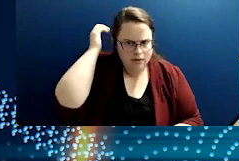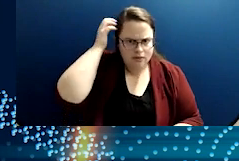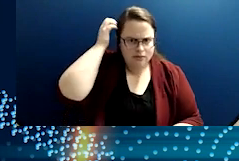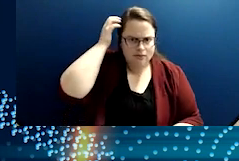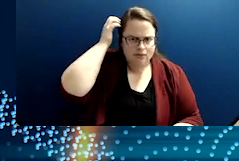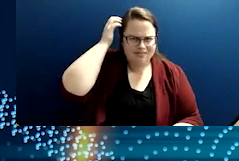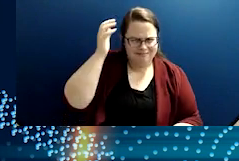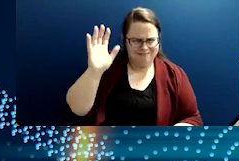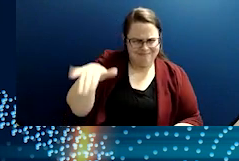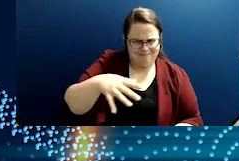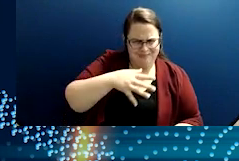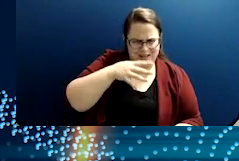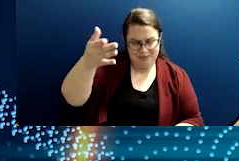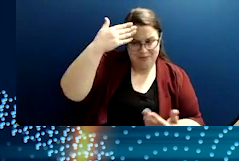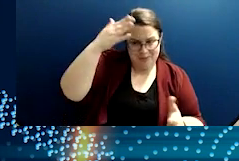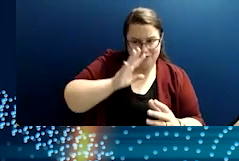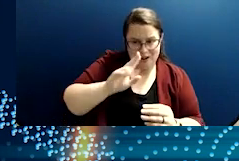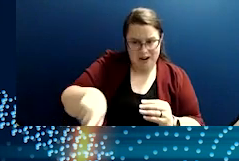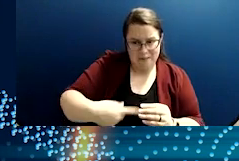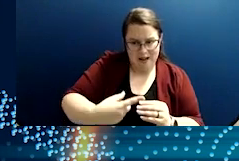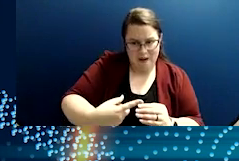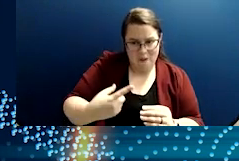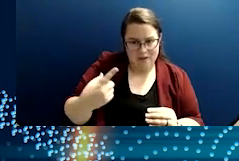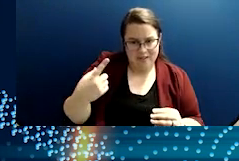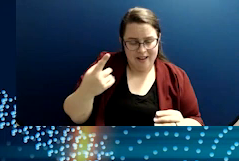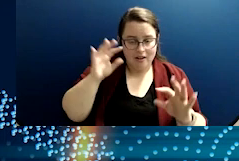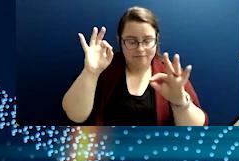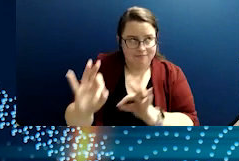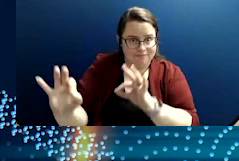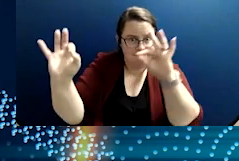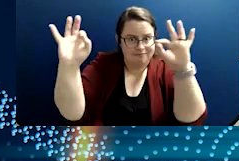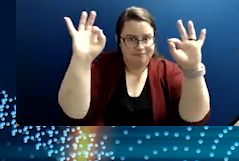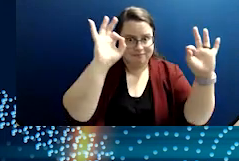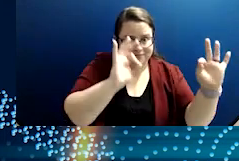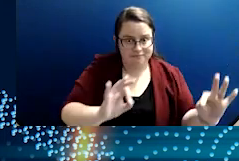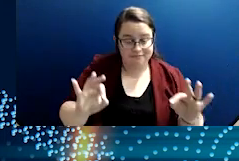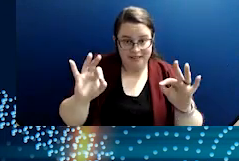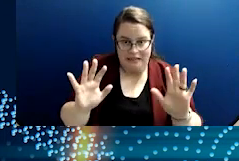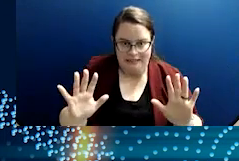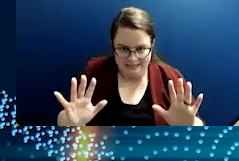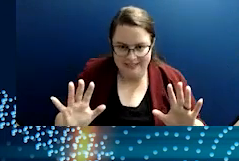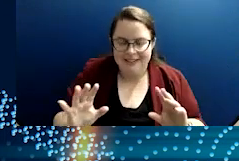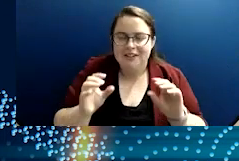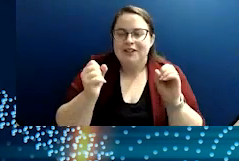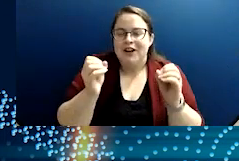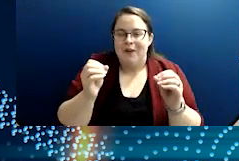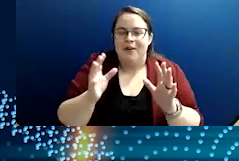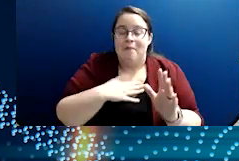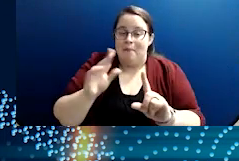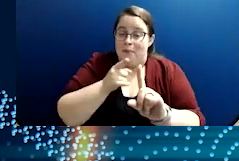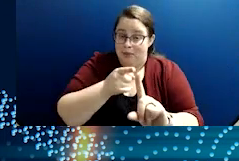You do not know what you're talking about." He just rolled his eyes and just, okay. So here's my